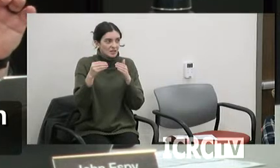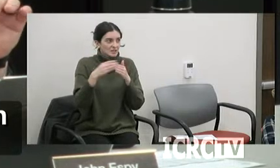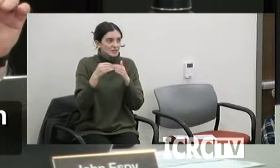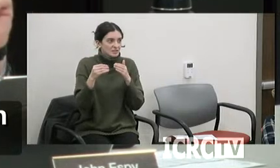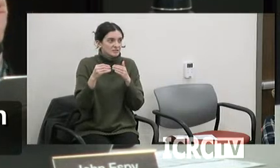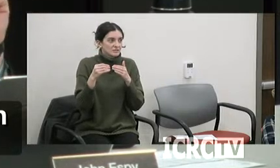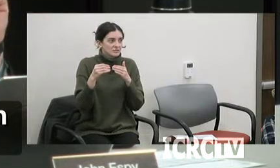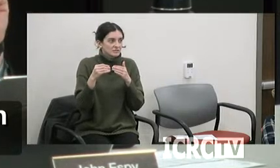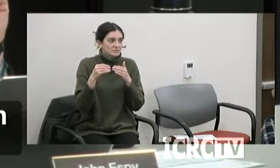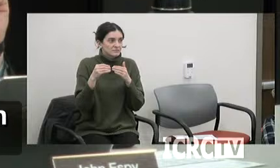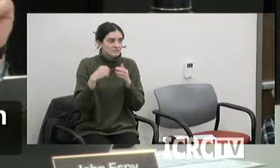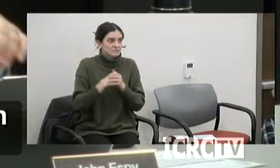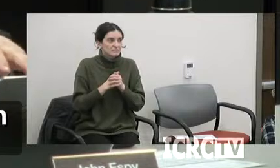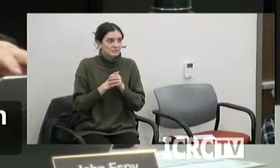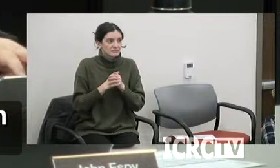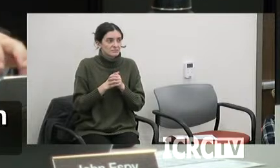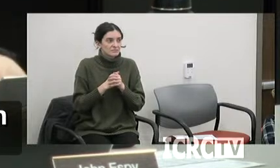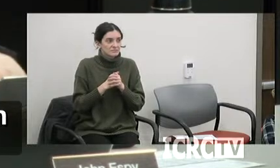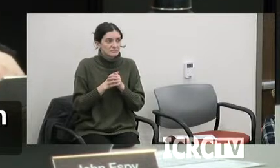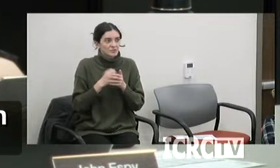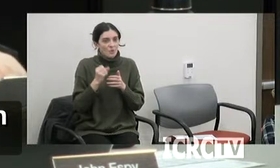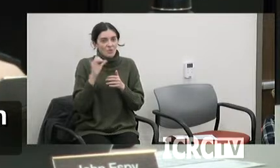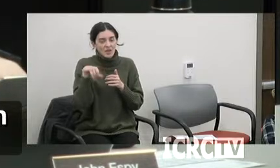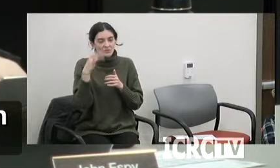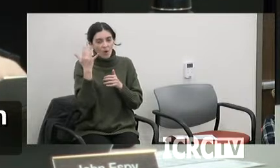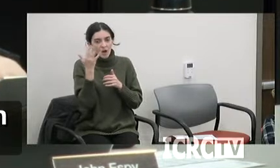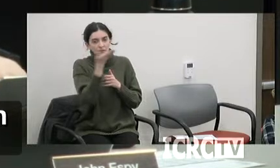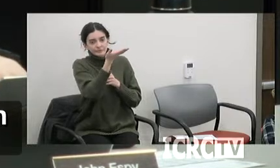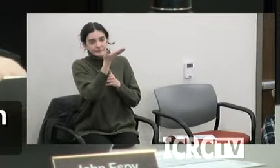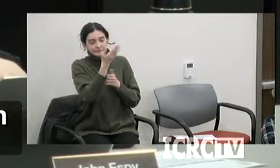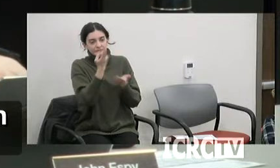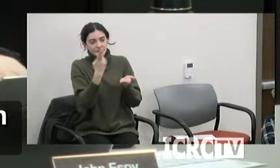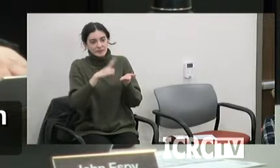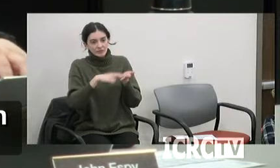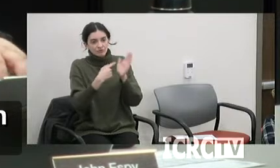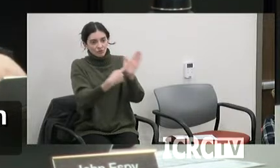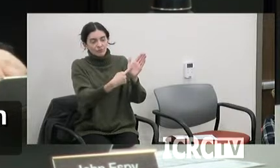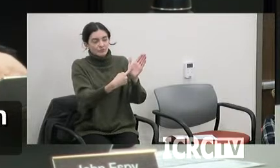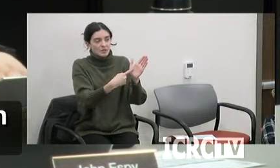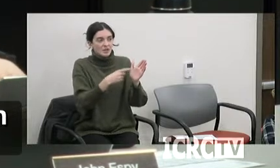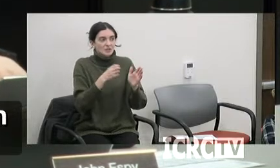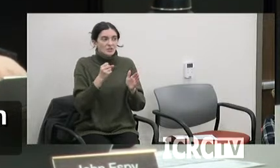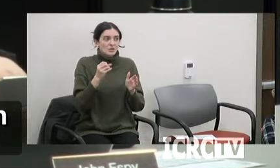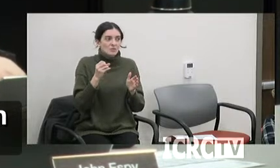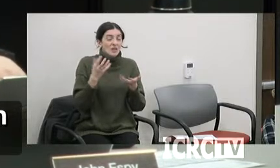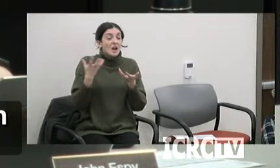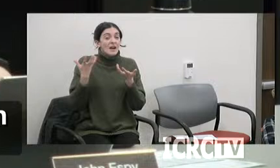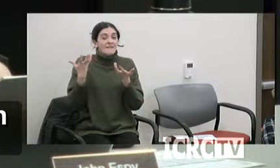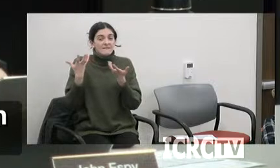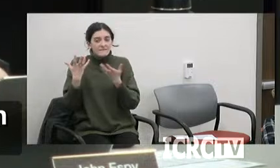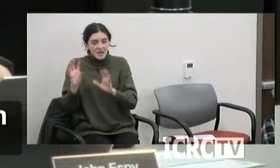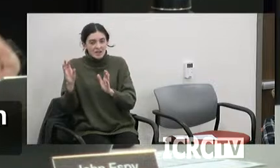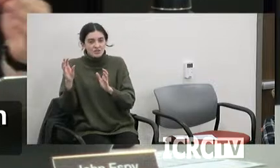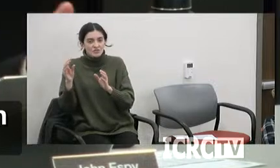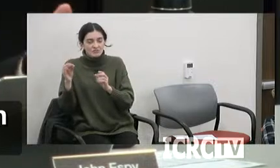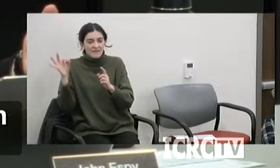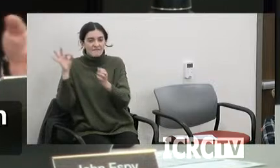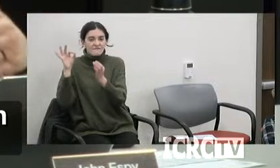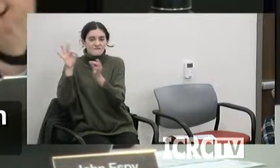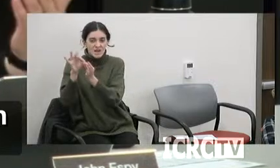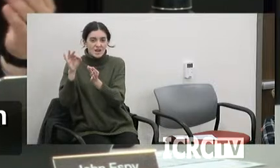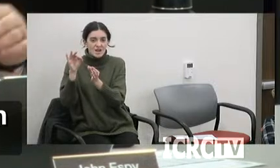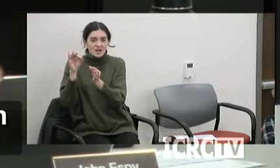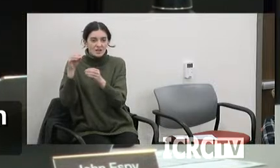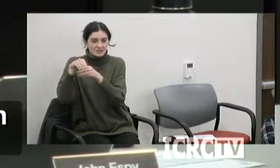these contracts. They are already a part of our appropriations, so they've already been budgeted for. This is not in addition